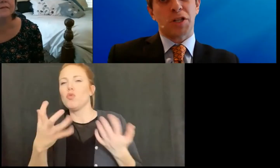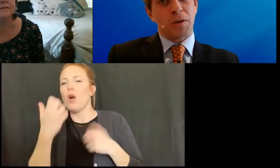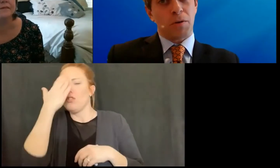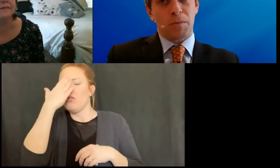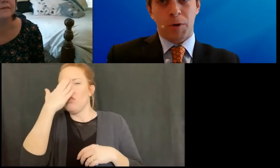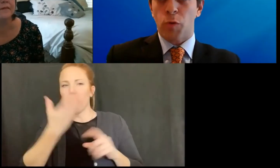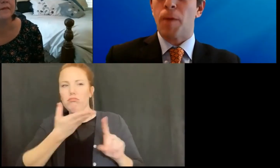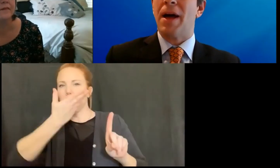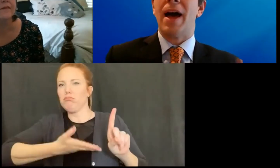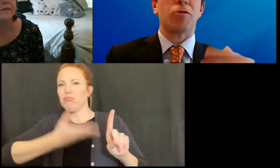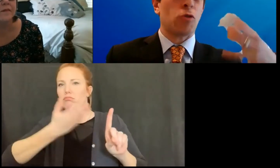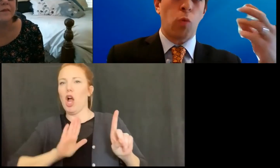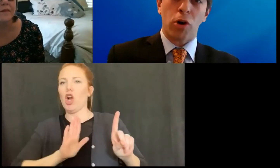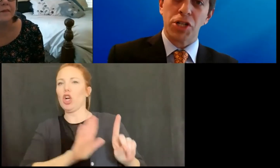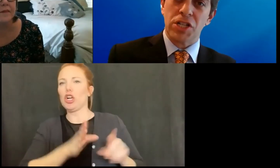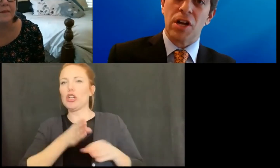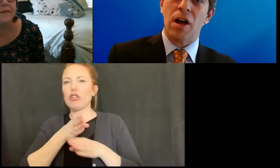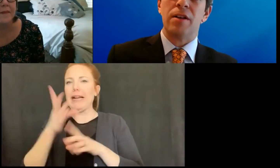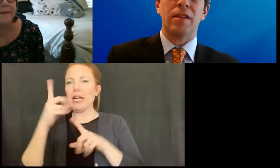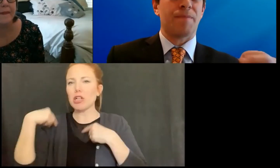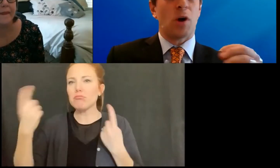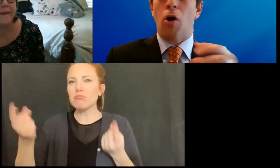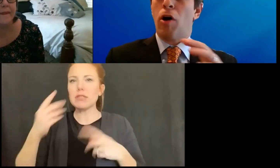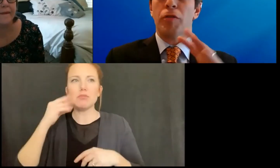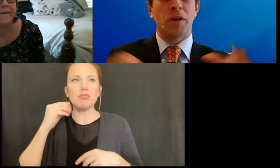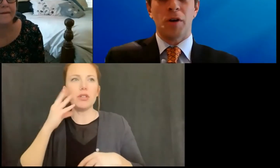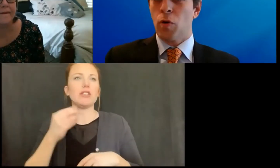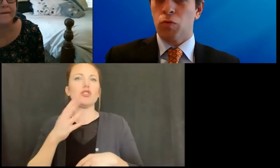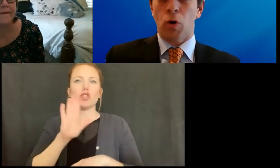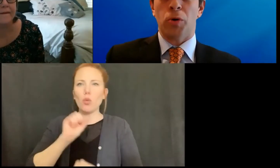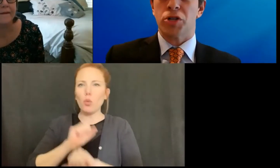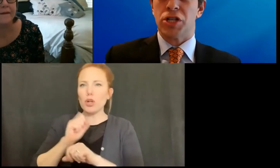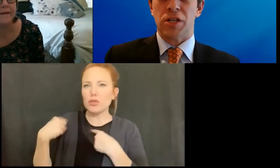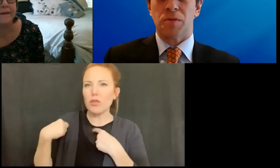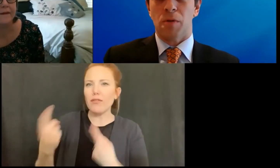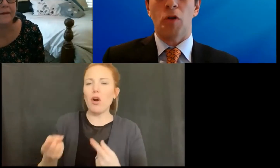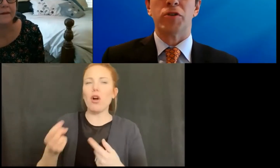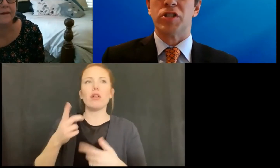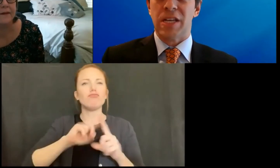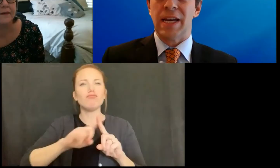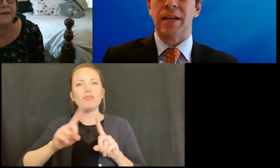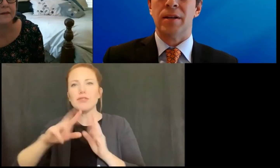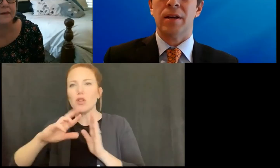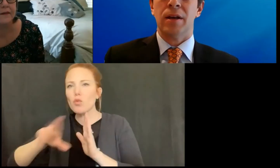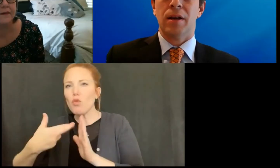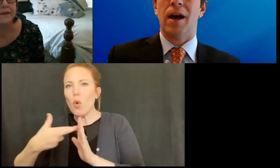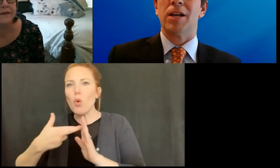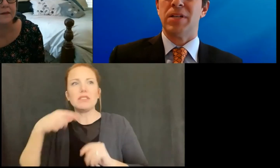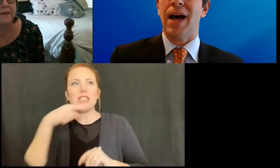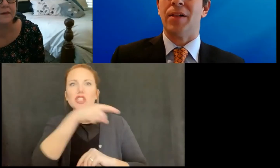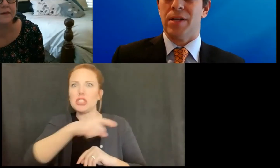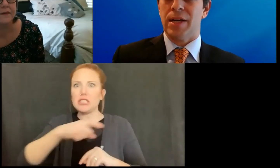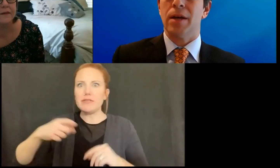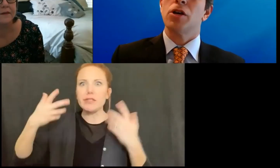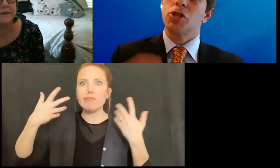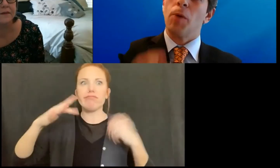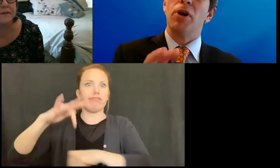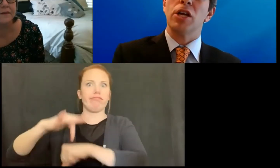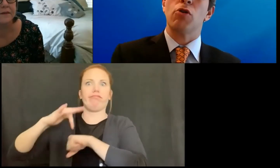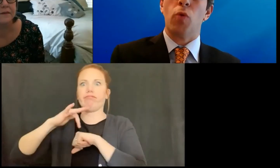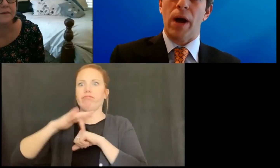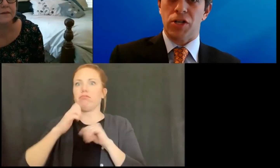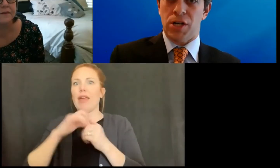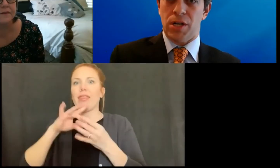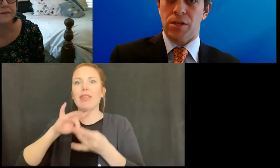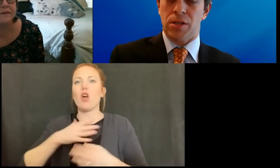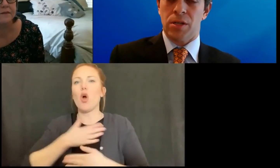Ms. Shiflet's career path, or the work she's done, all the roles she's overseen in hospitality. Start